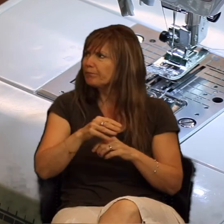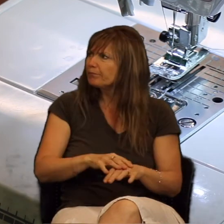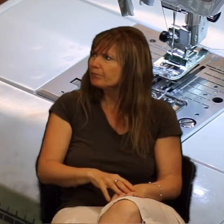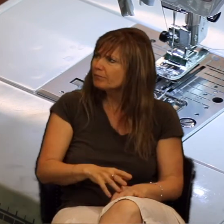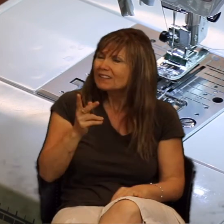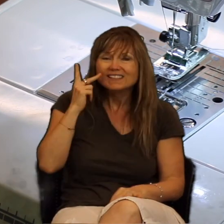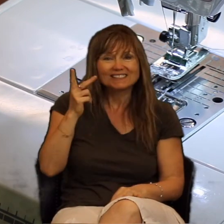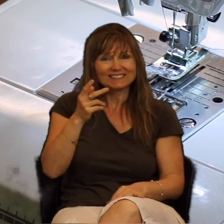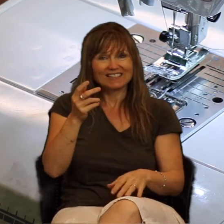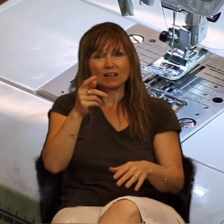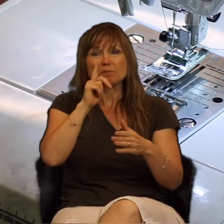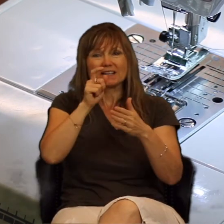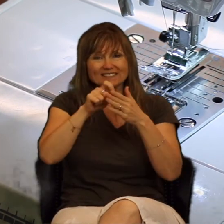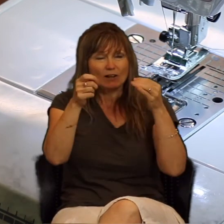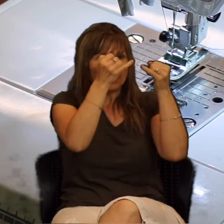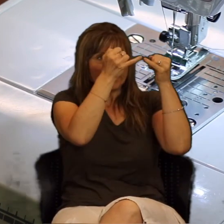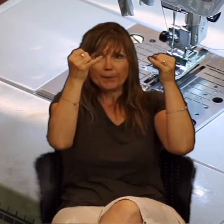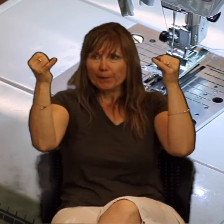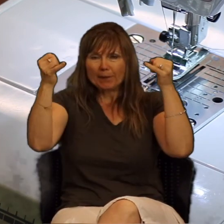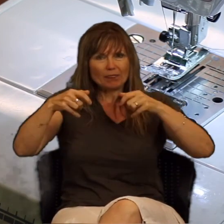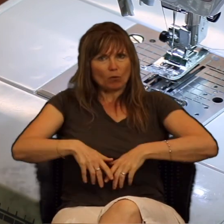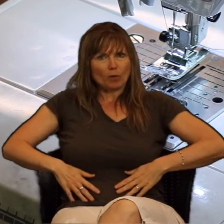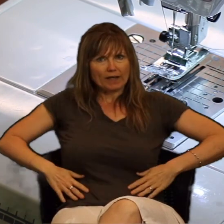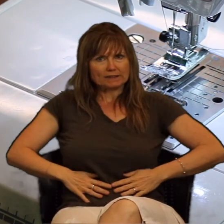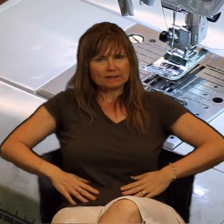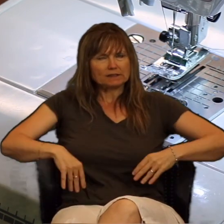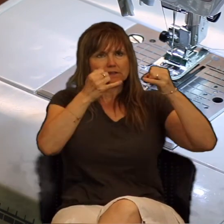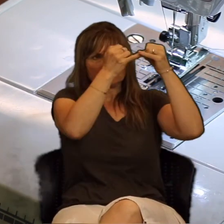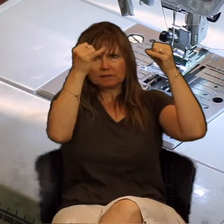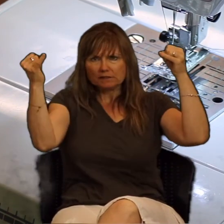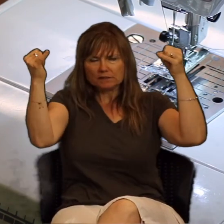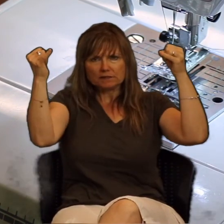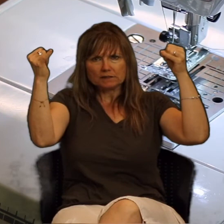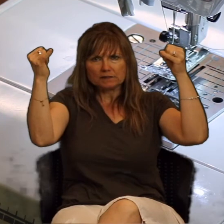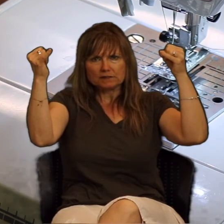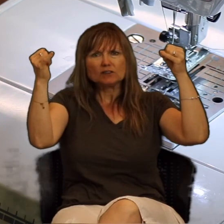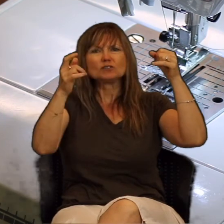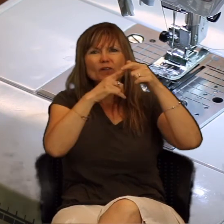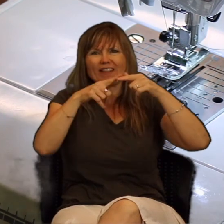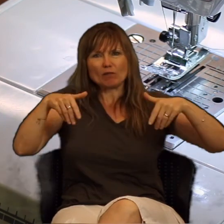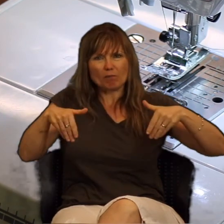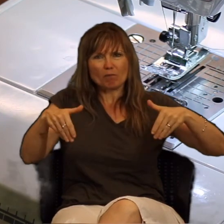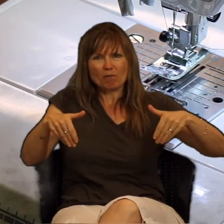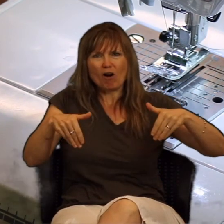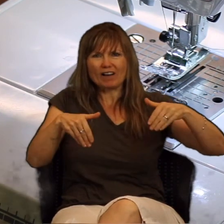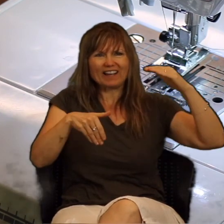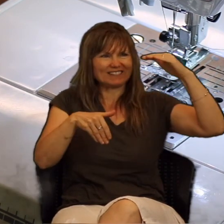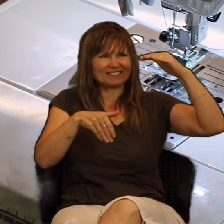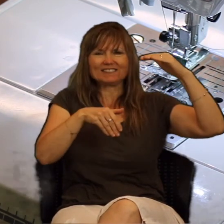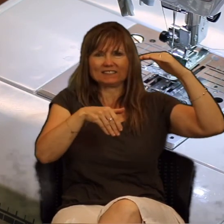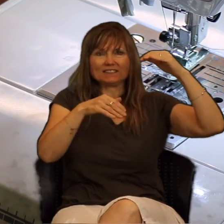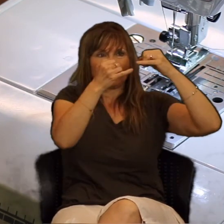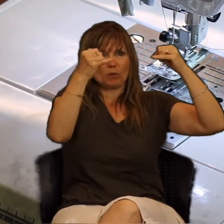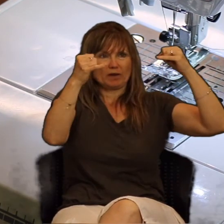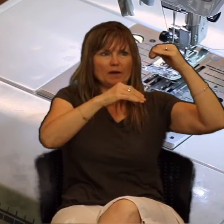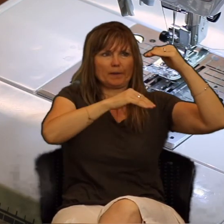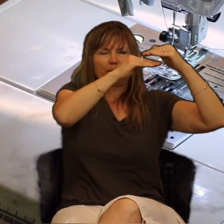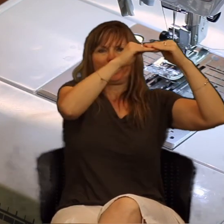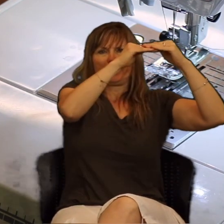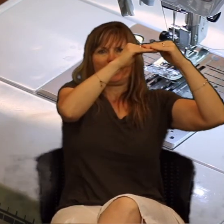at the waist. The top of the pockets is going to line up perfectly with that, and then it's going to come straight